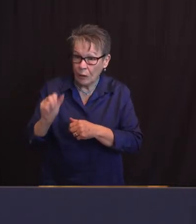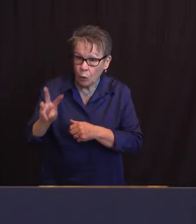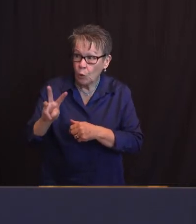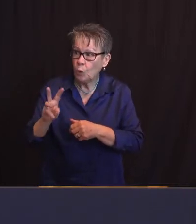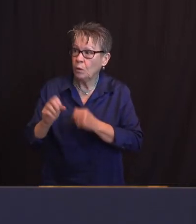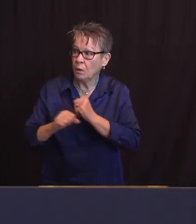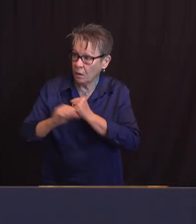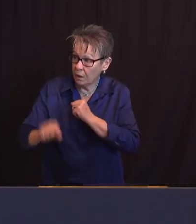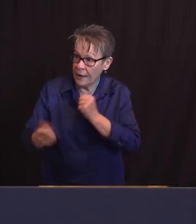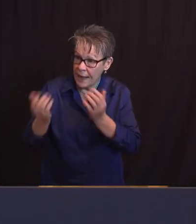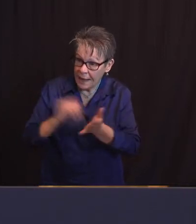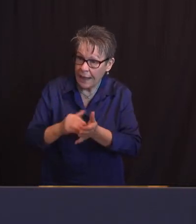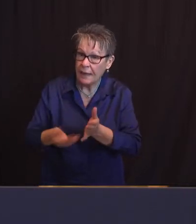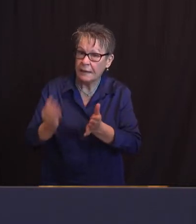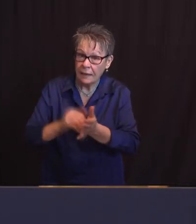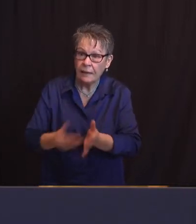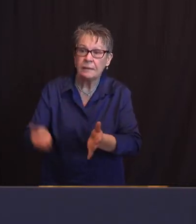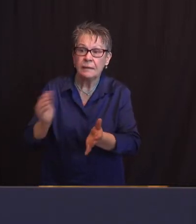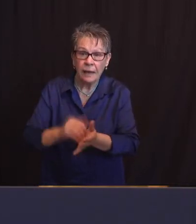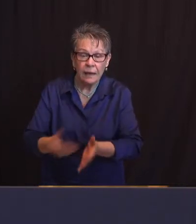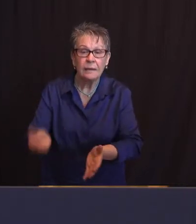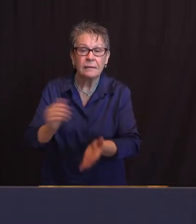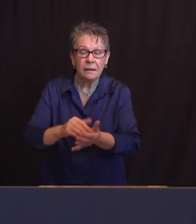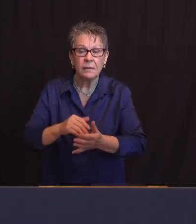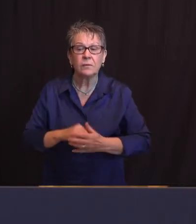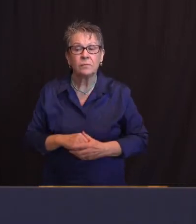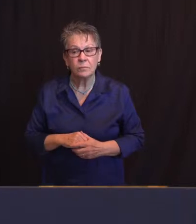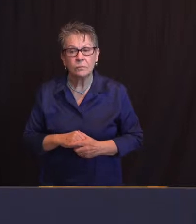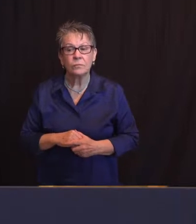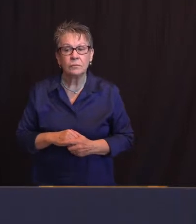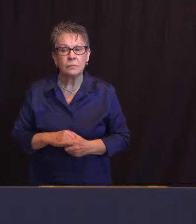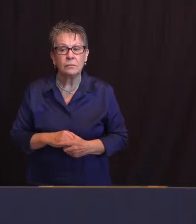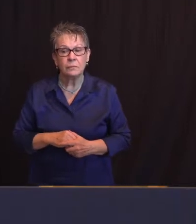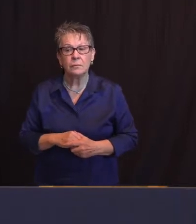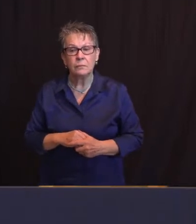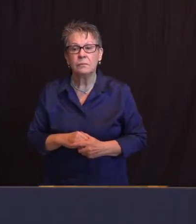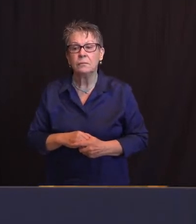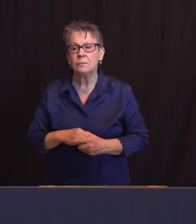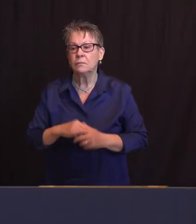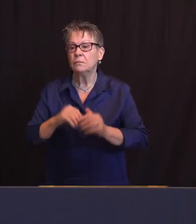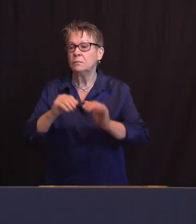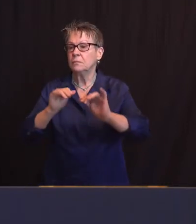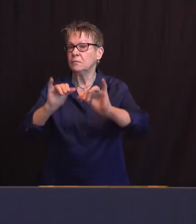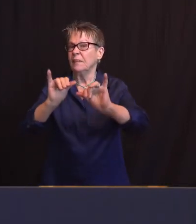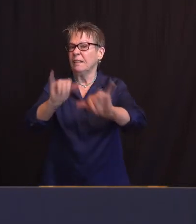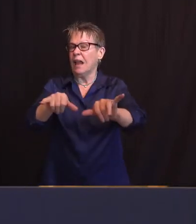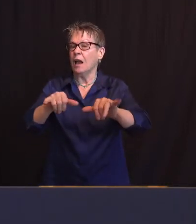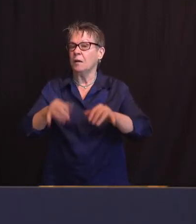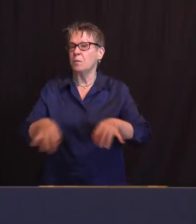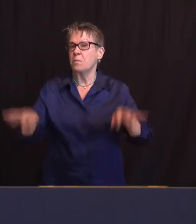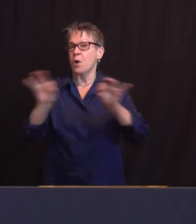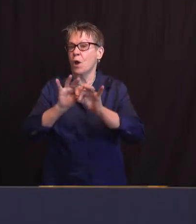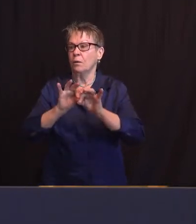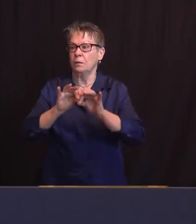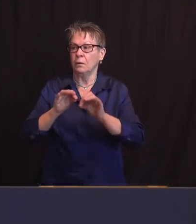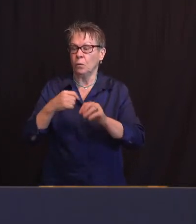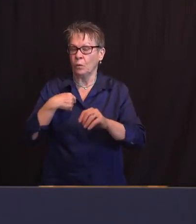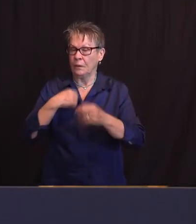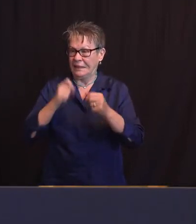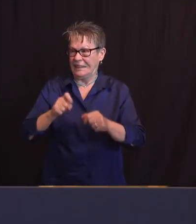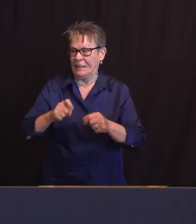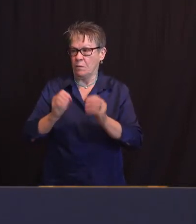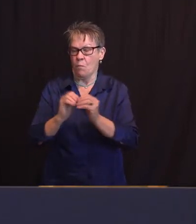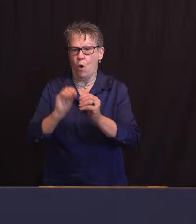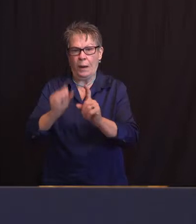unequivocal impact on our ability to do what we're doing with vaccines, as an example, one of many examples. We're not top 5 in the nation